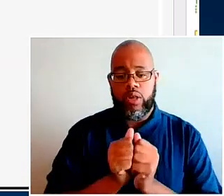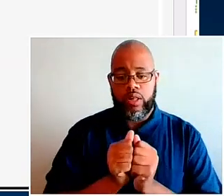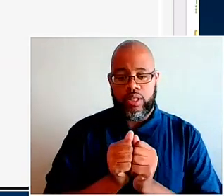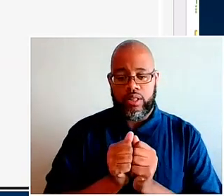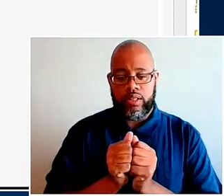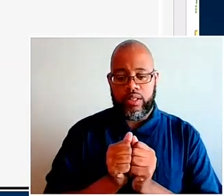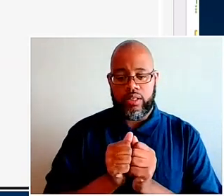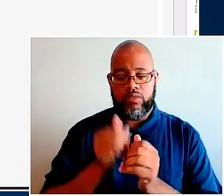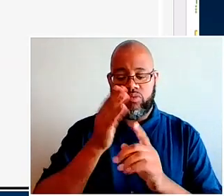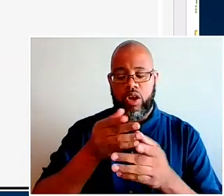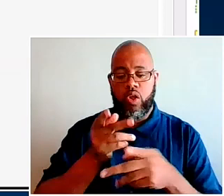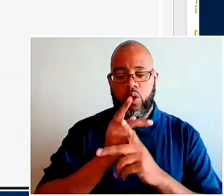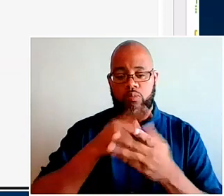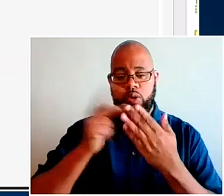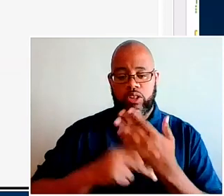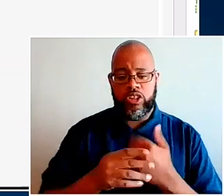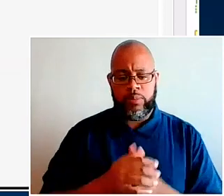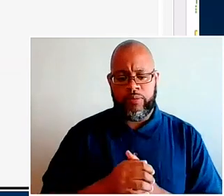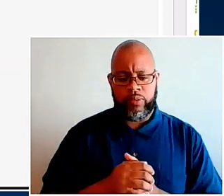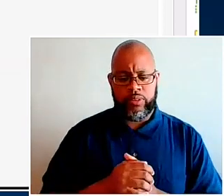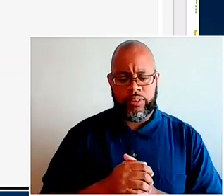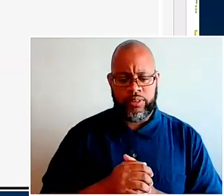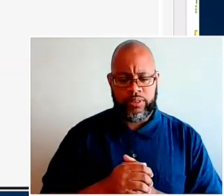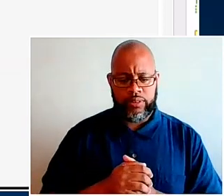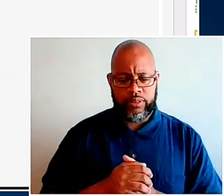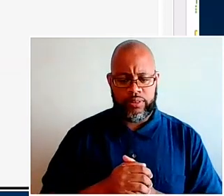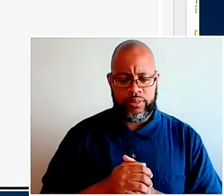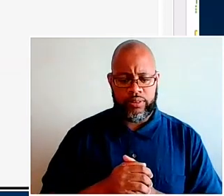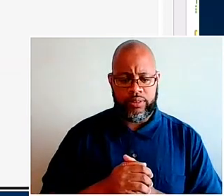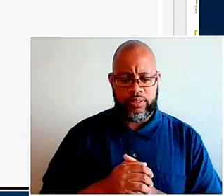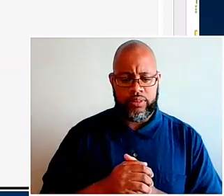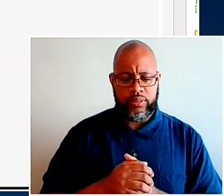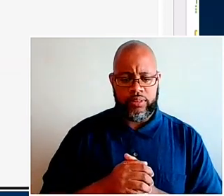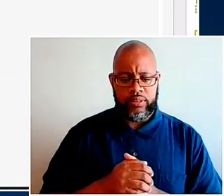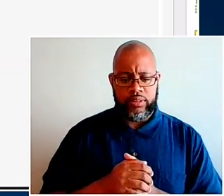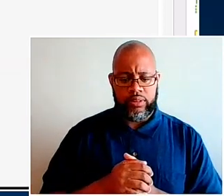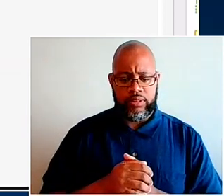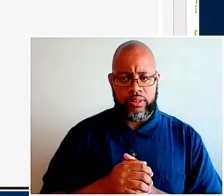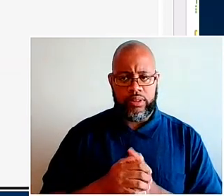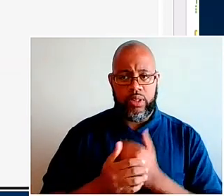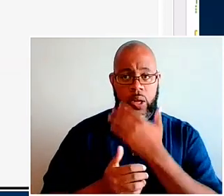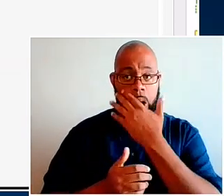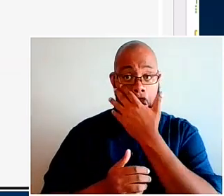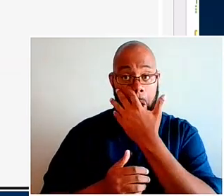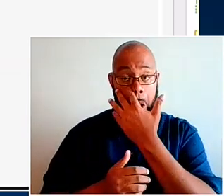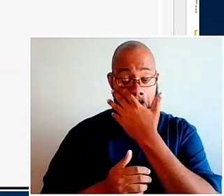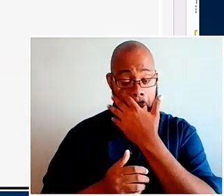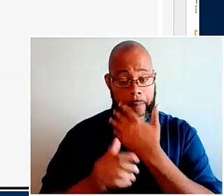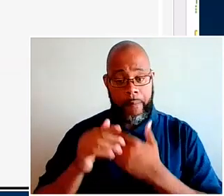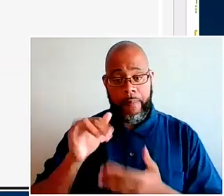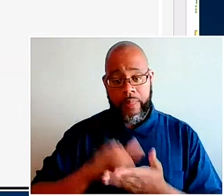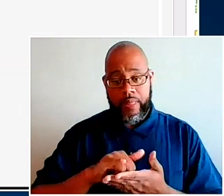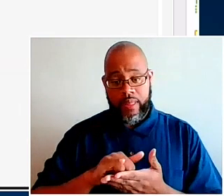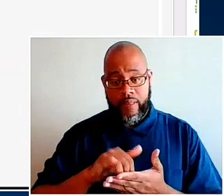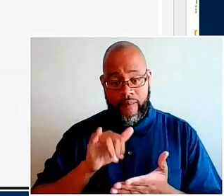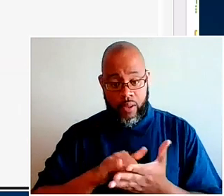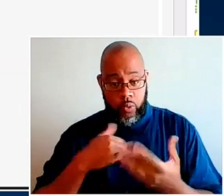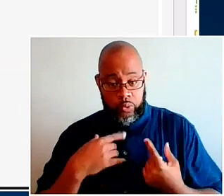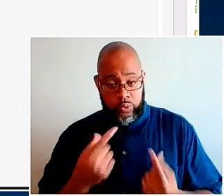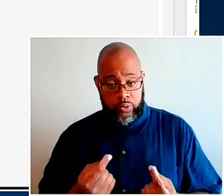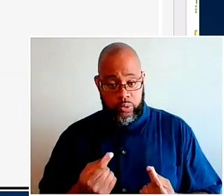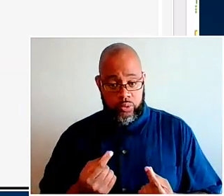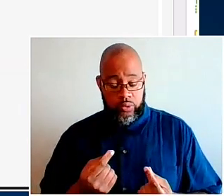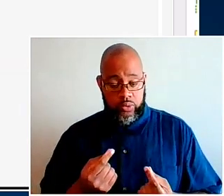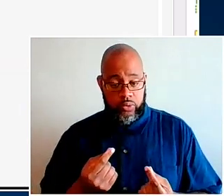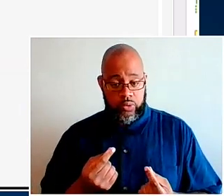related to the direct loan program and the servicing of that program. So having talked about that, what I'd like to do, those are the